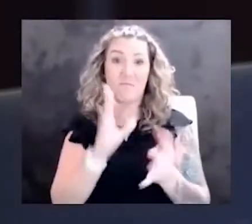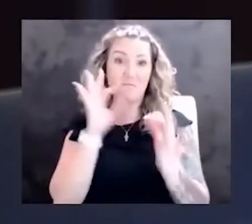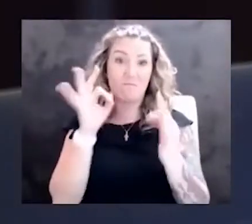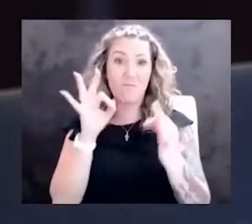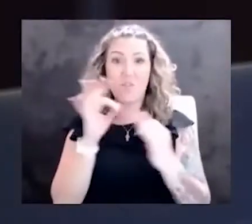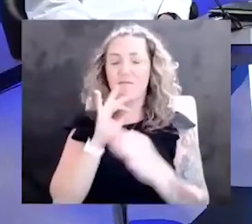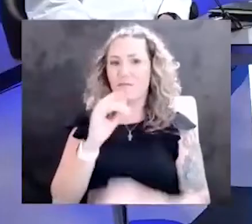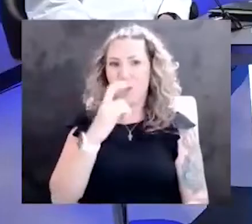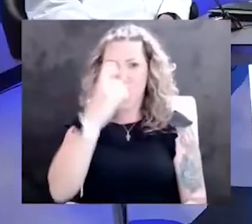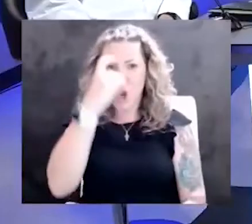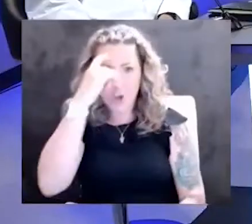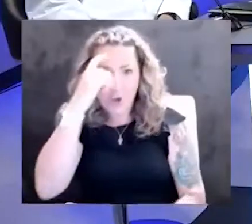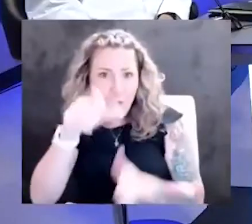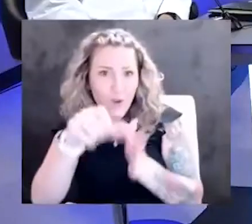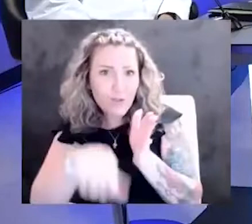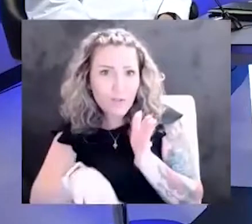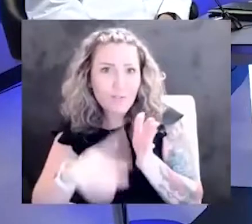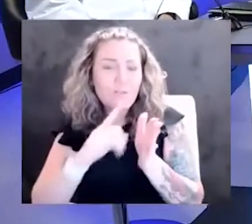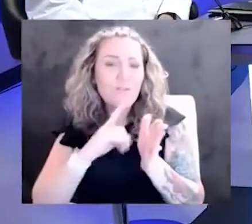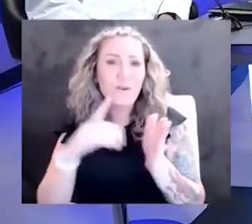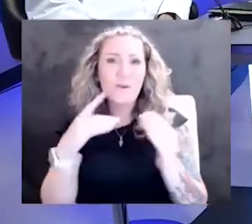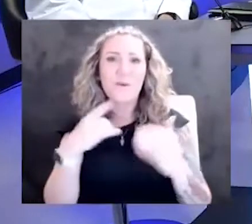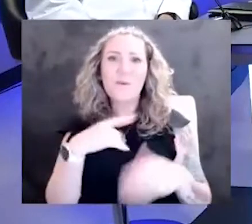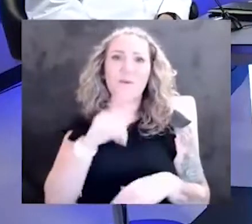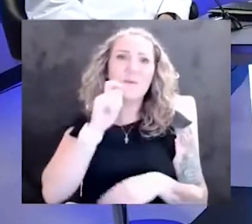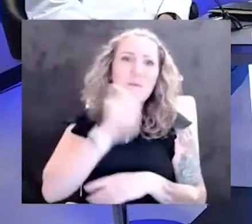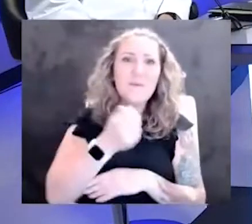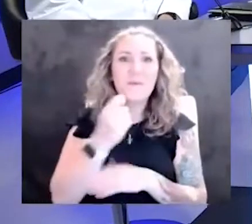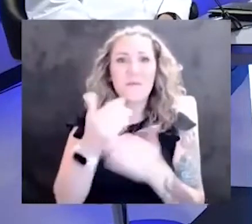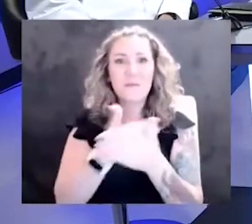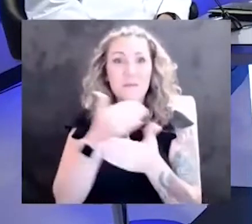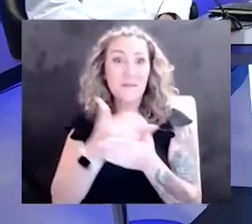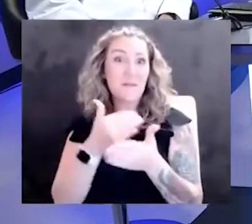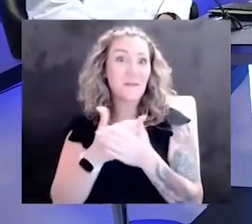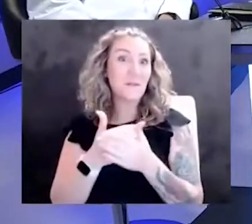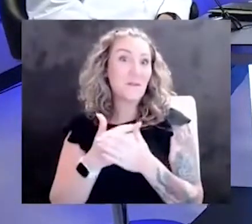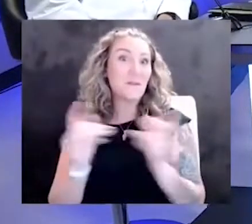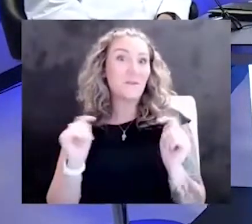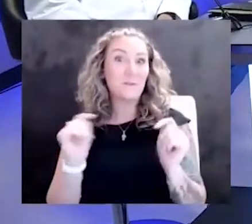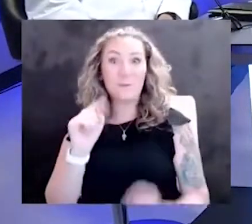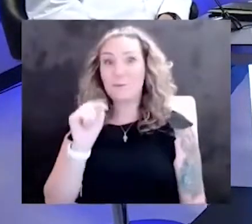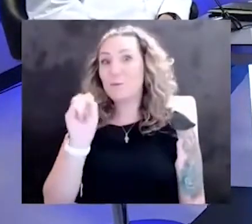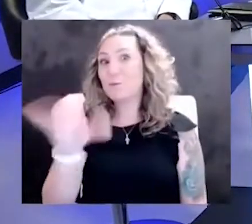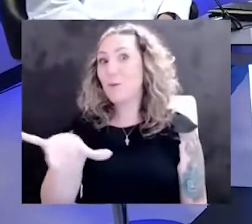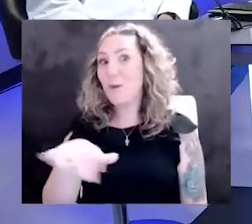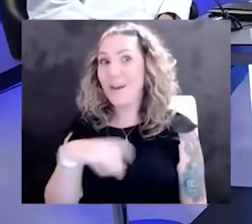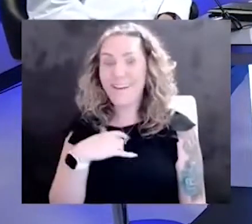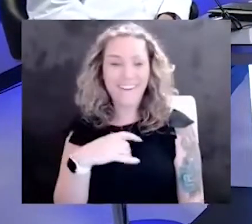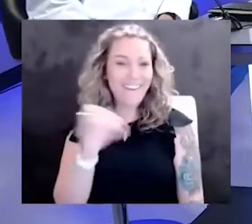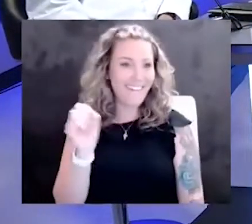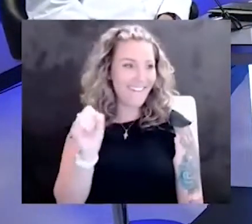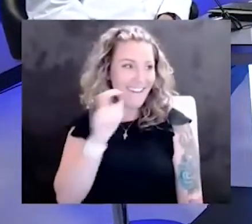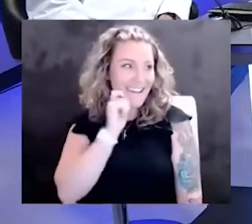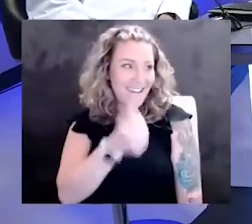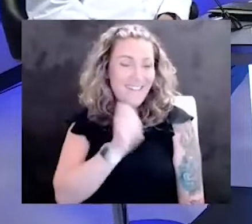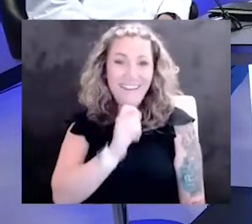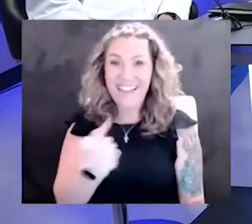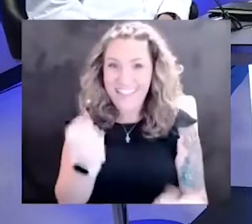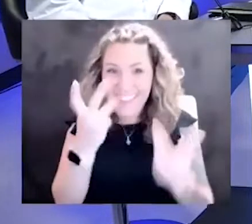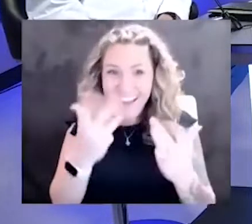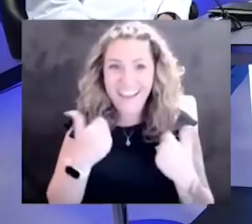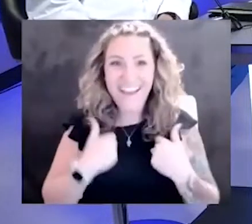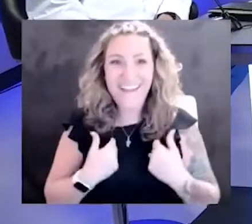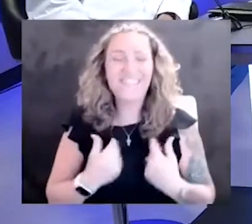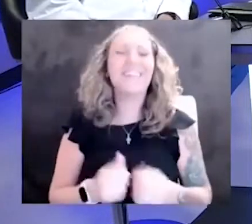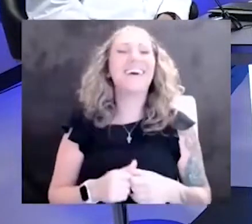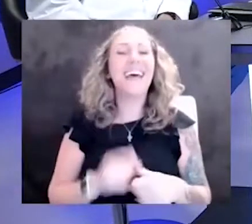neurosurgeon gets a cool new toy. That's a cool new toy. Yes, And, we have a lot of those. Yeah, I know you do. And then one of the